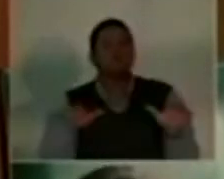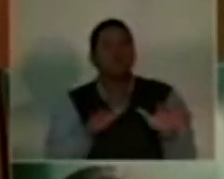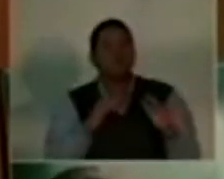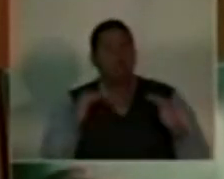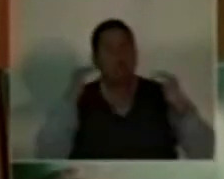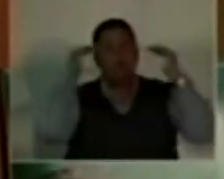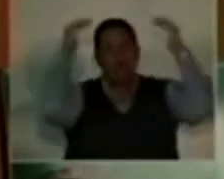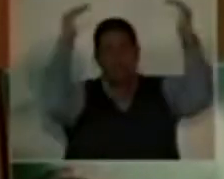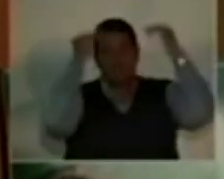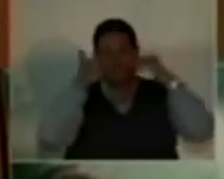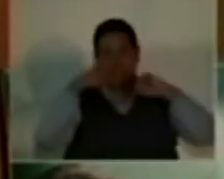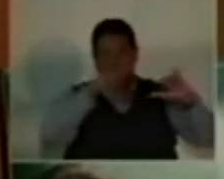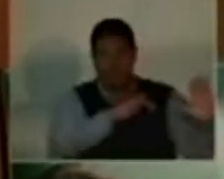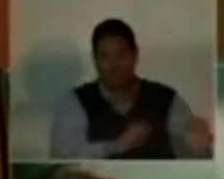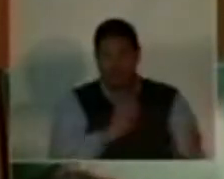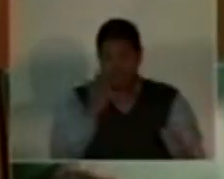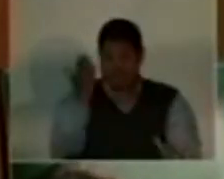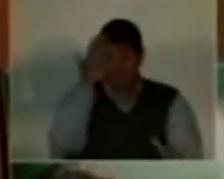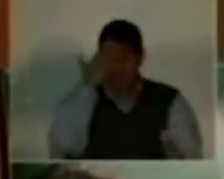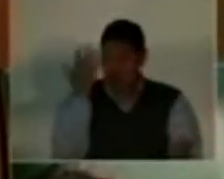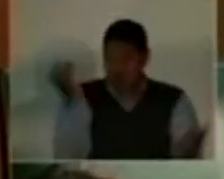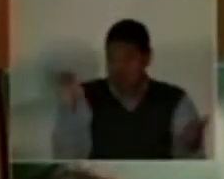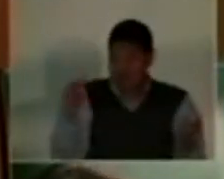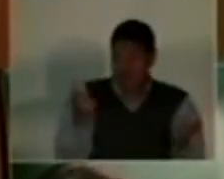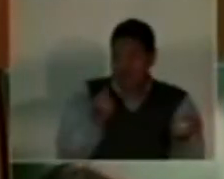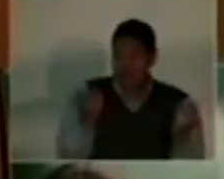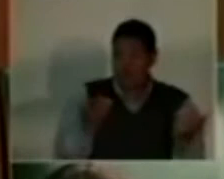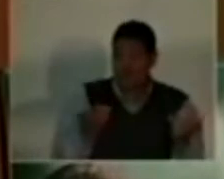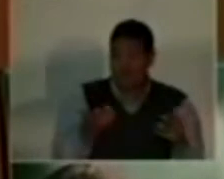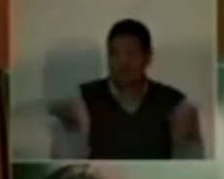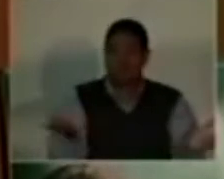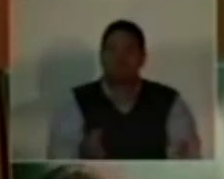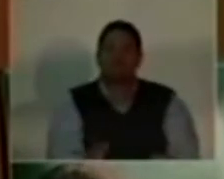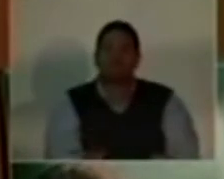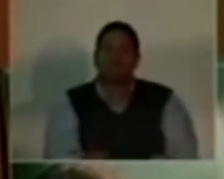And you know what that would do, Mr. Speaker, Minister of Education?